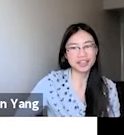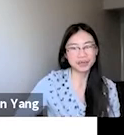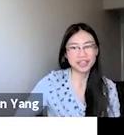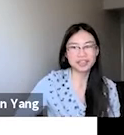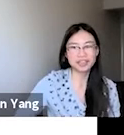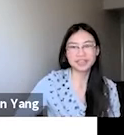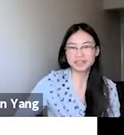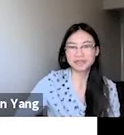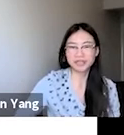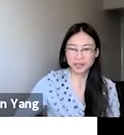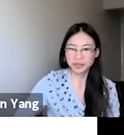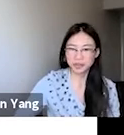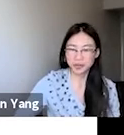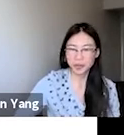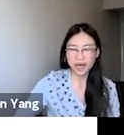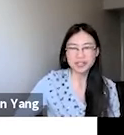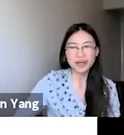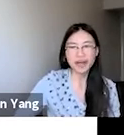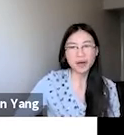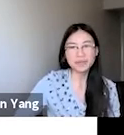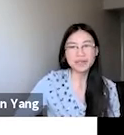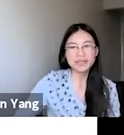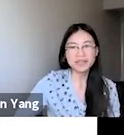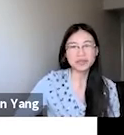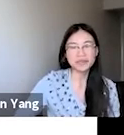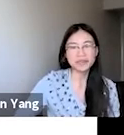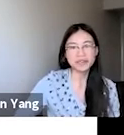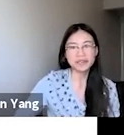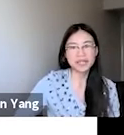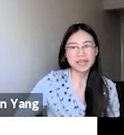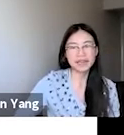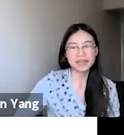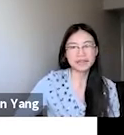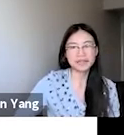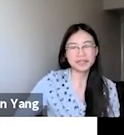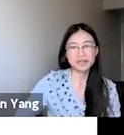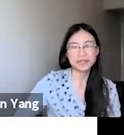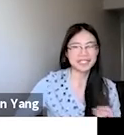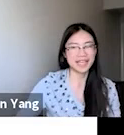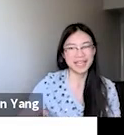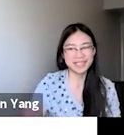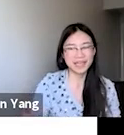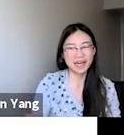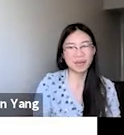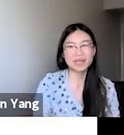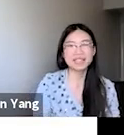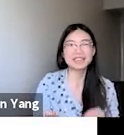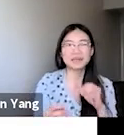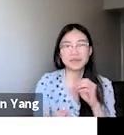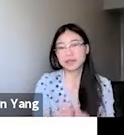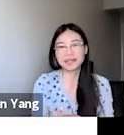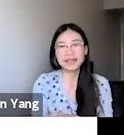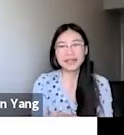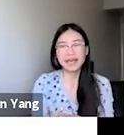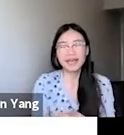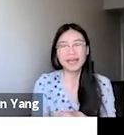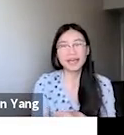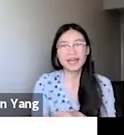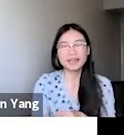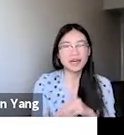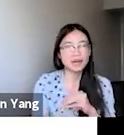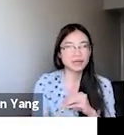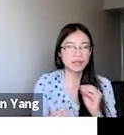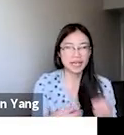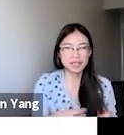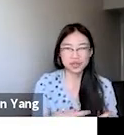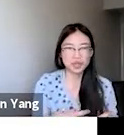strategy. And I really like this video too. So I hope these two videos can kind of give you a sense of what STEM looks like